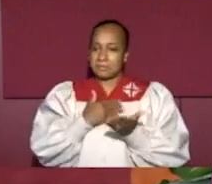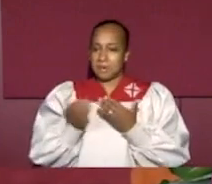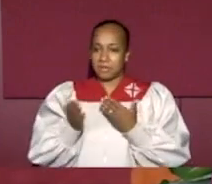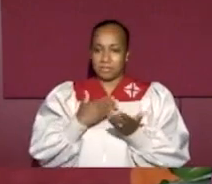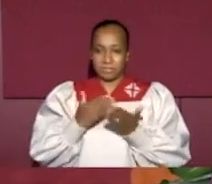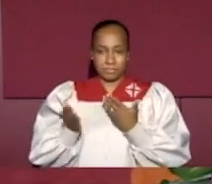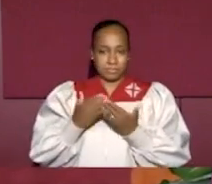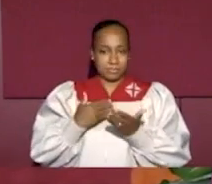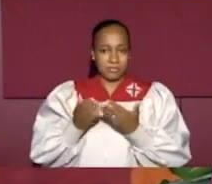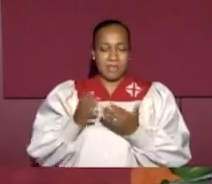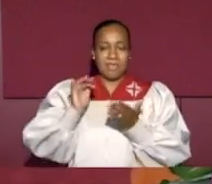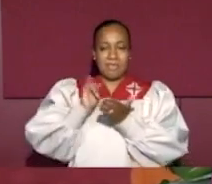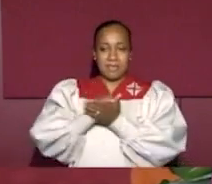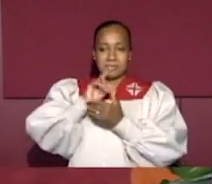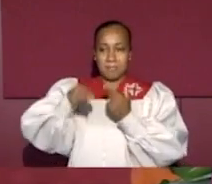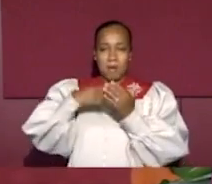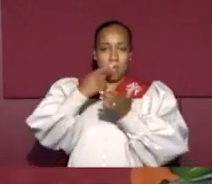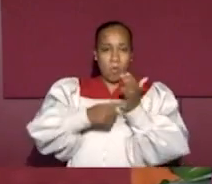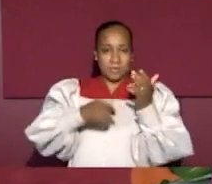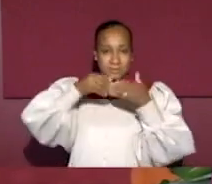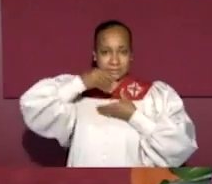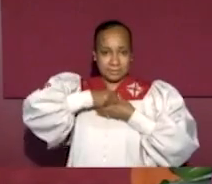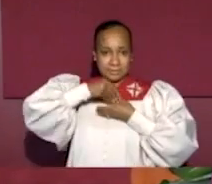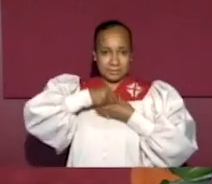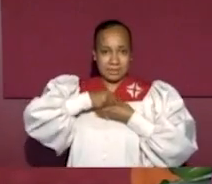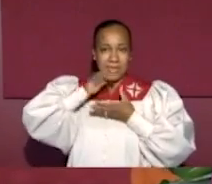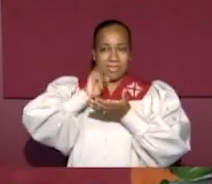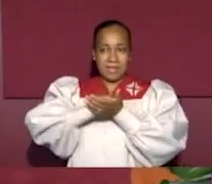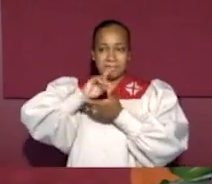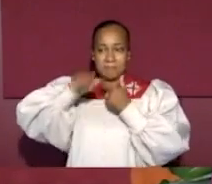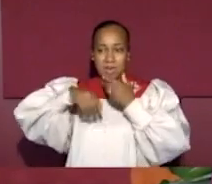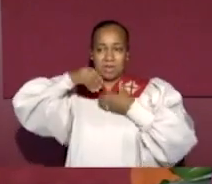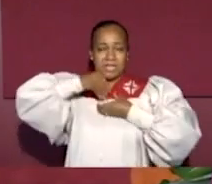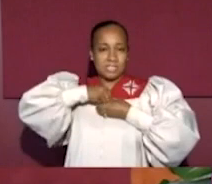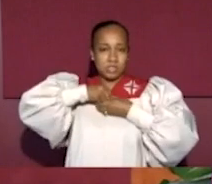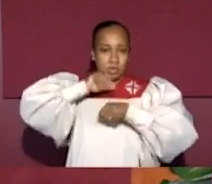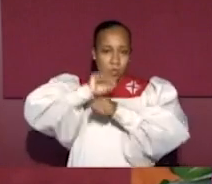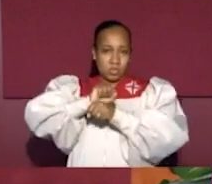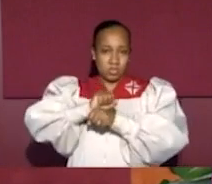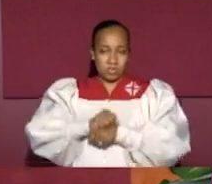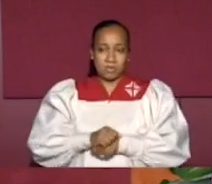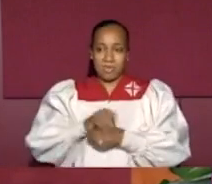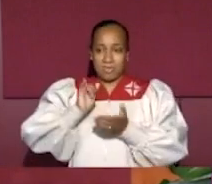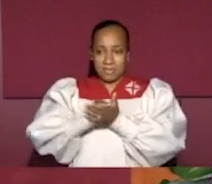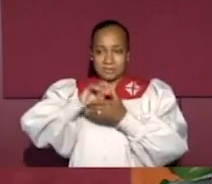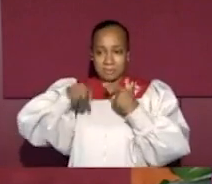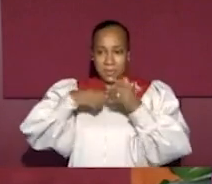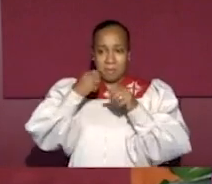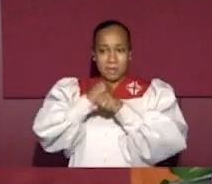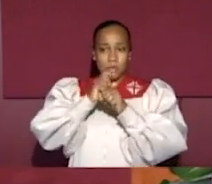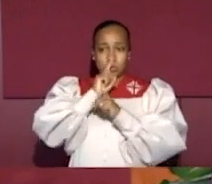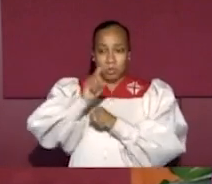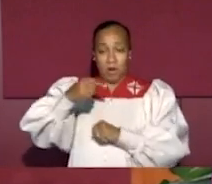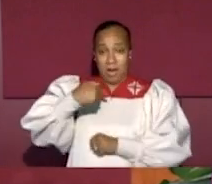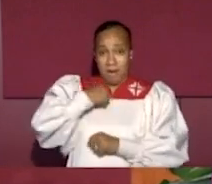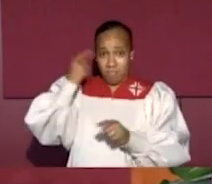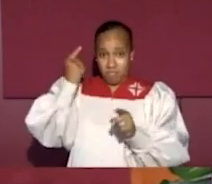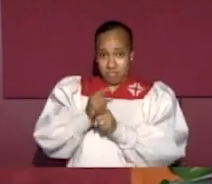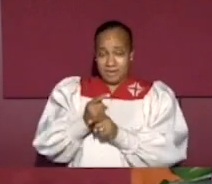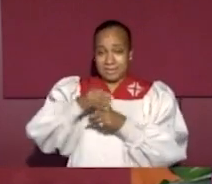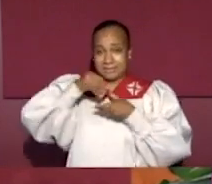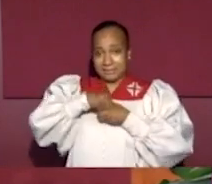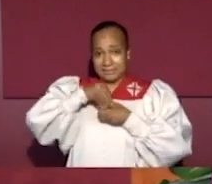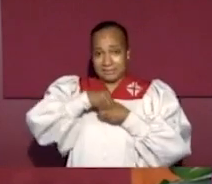matter. This is about what's on the inside. This is about an internal work. This is about making sure that I am right on